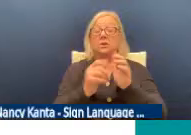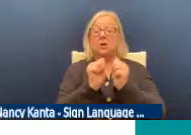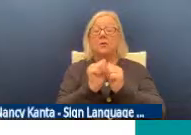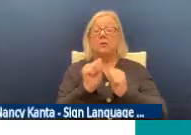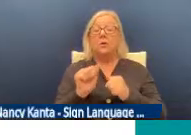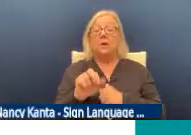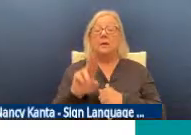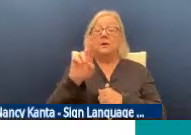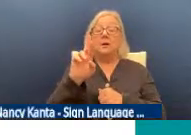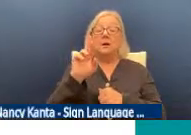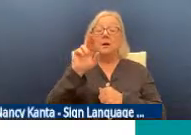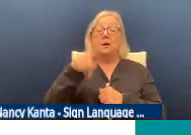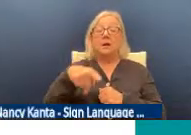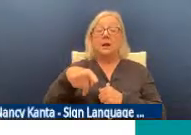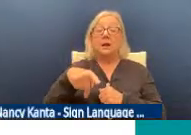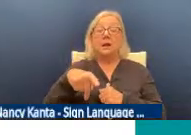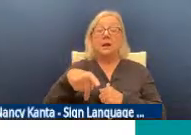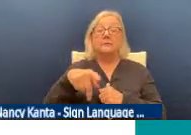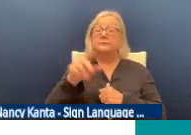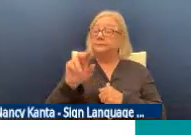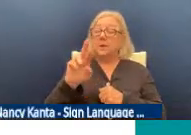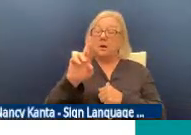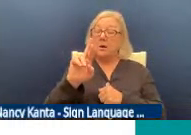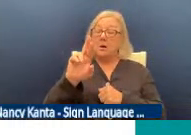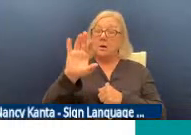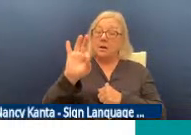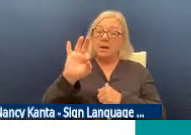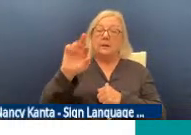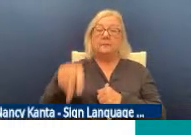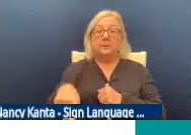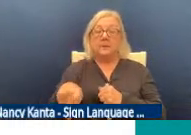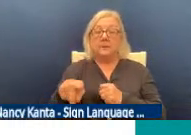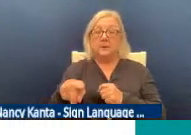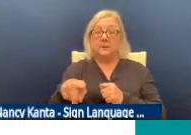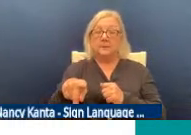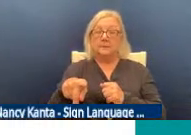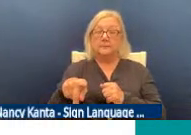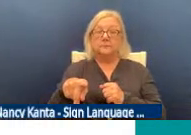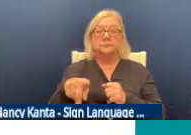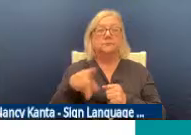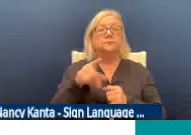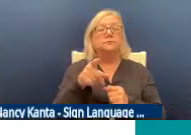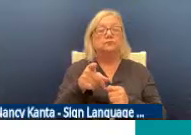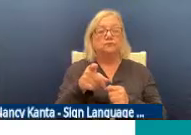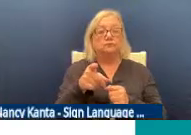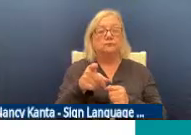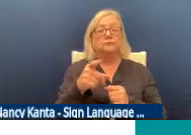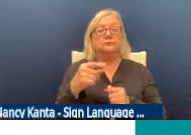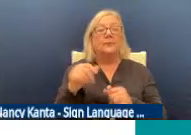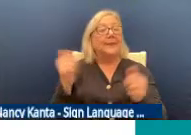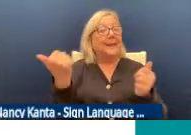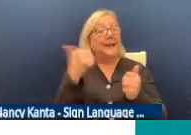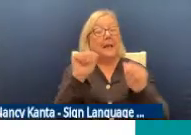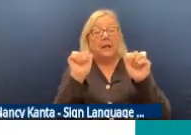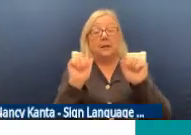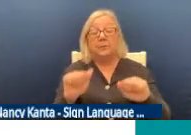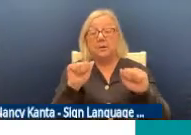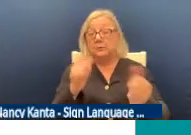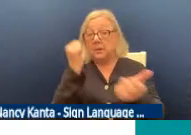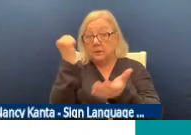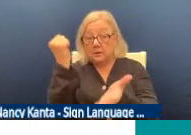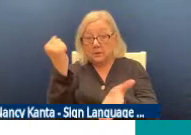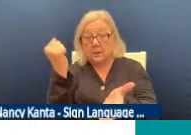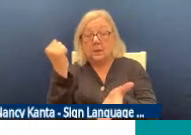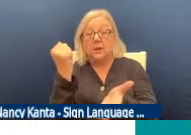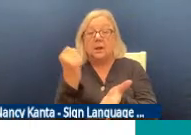would be after the ROD. However, if we get any possibility of approving the potential to get out